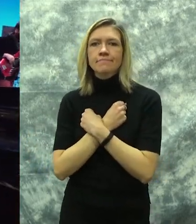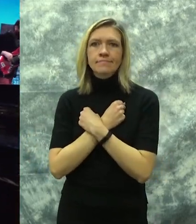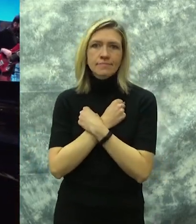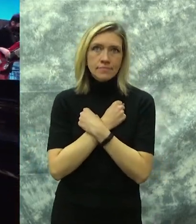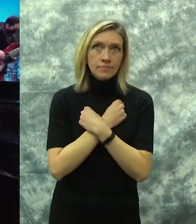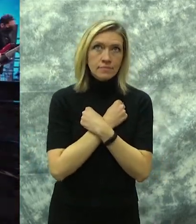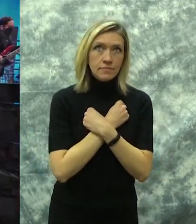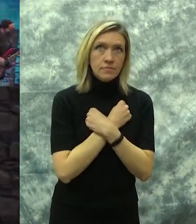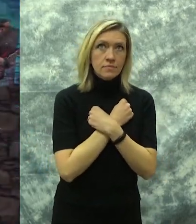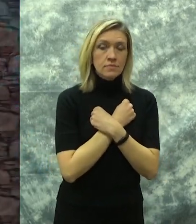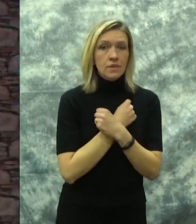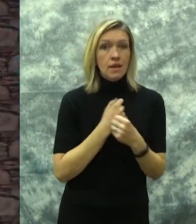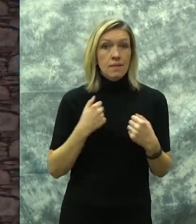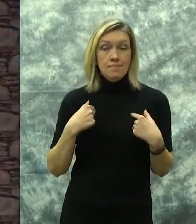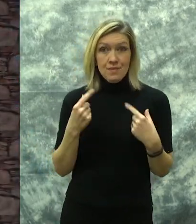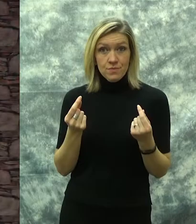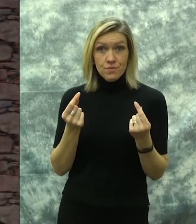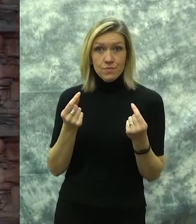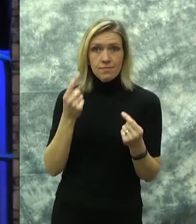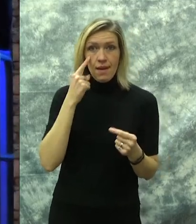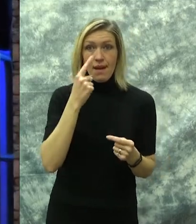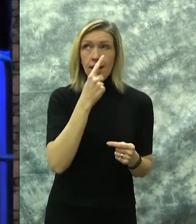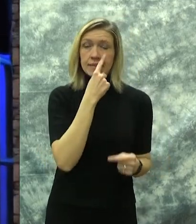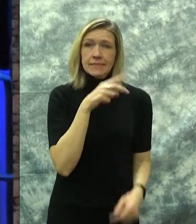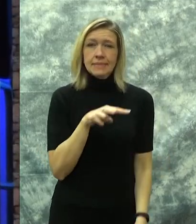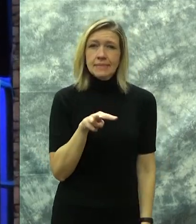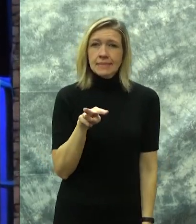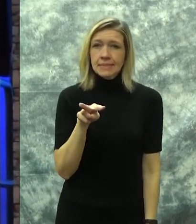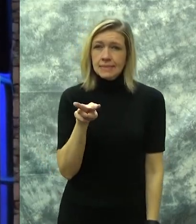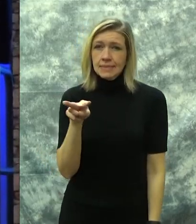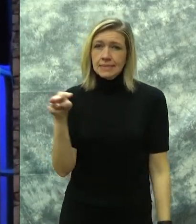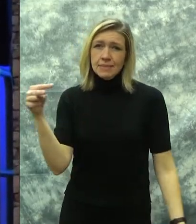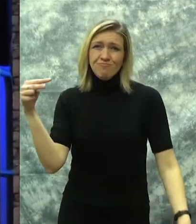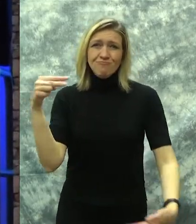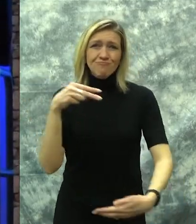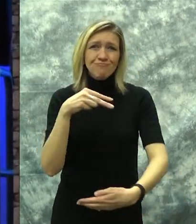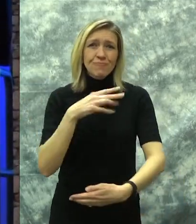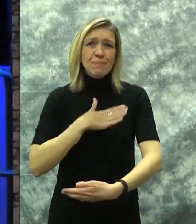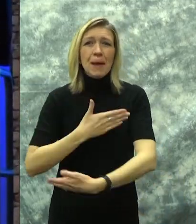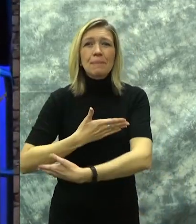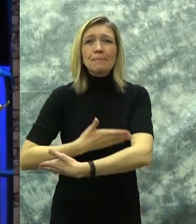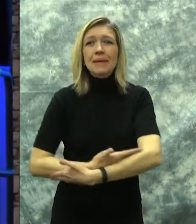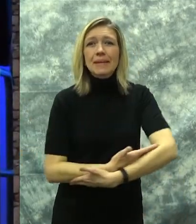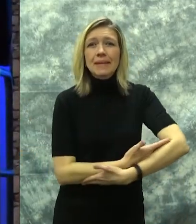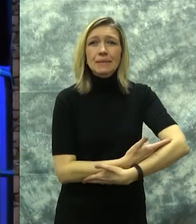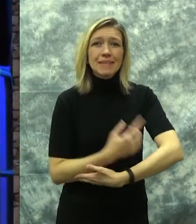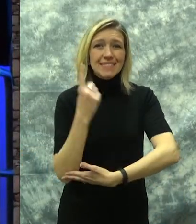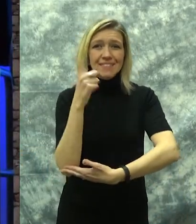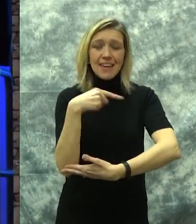I lifted my eyes to my baby's face.